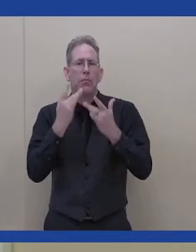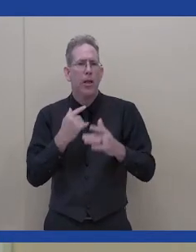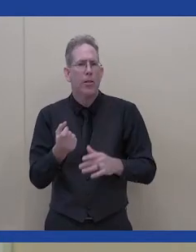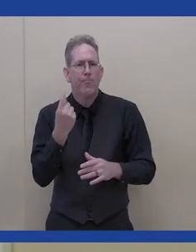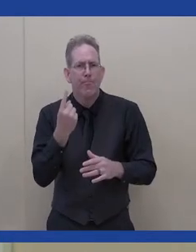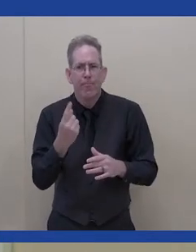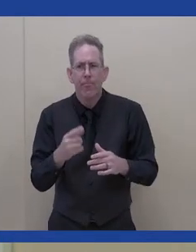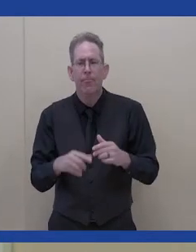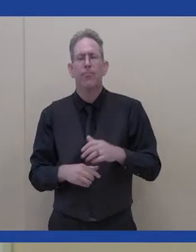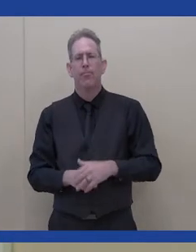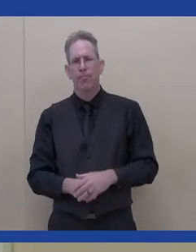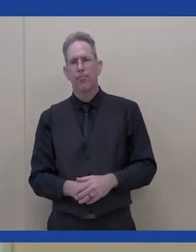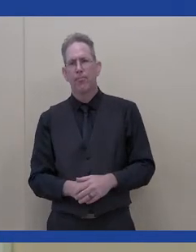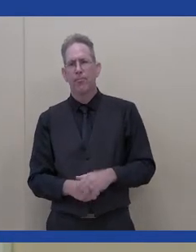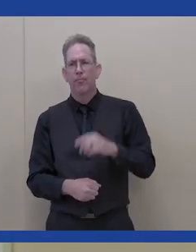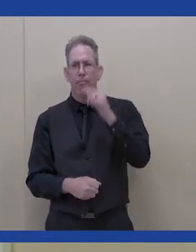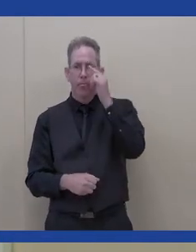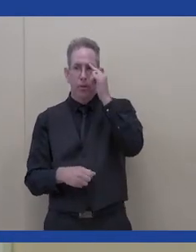of our city.